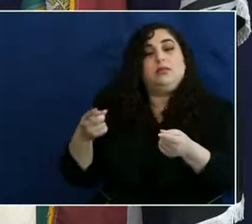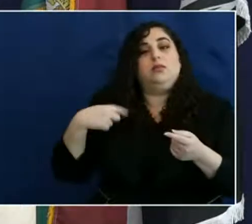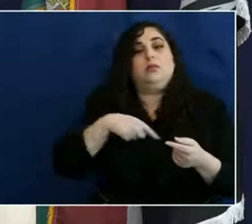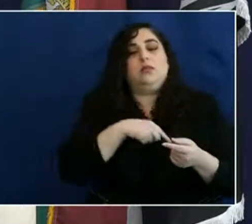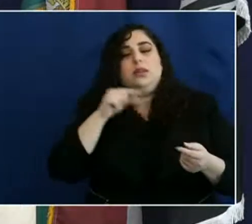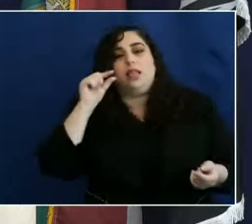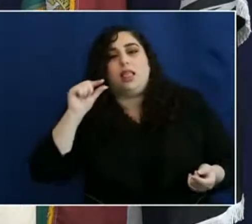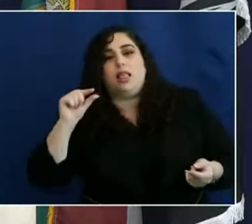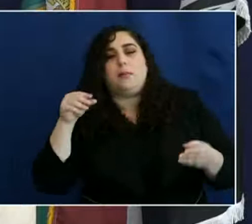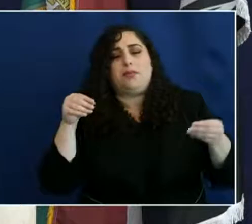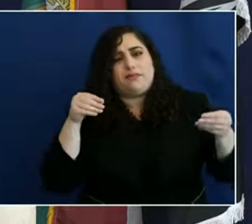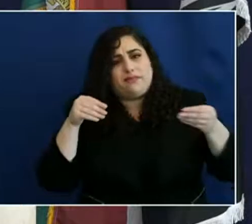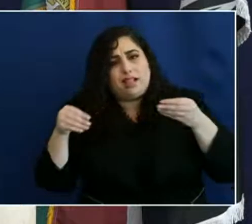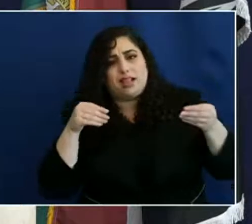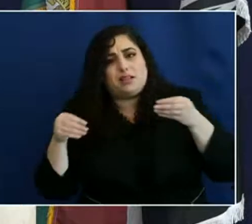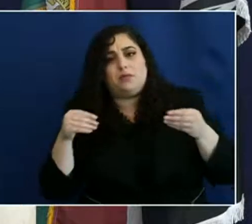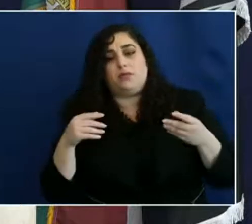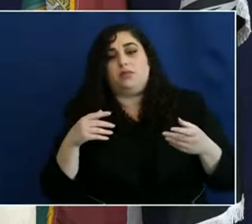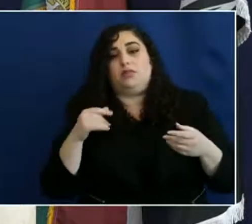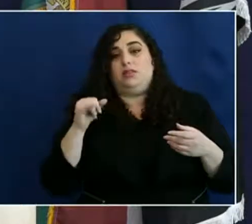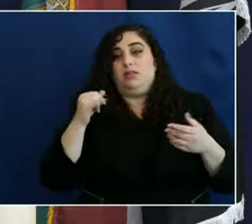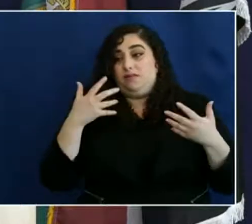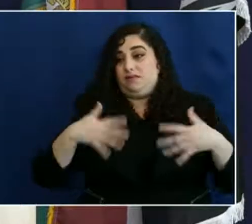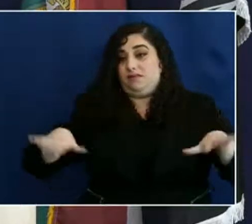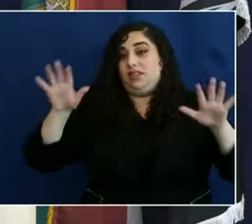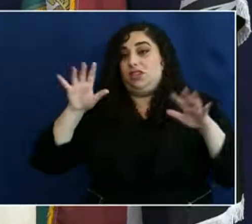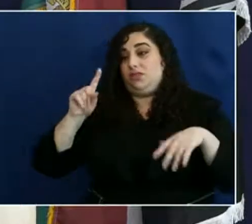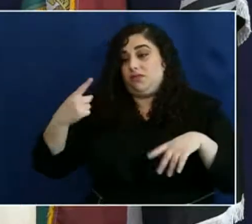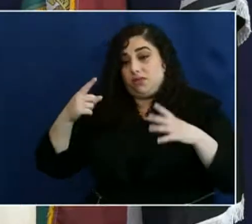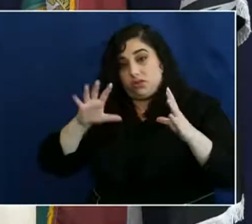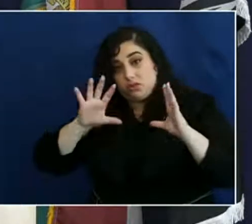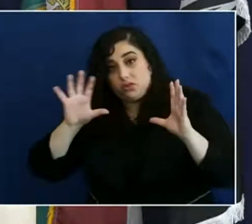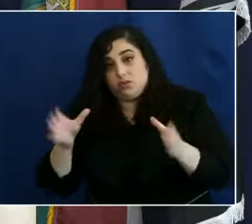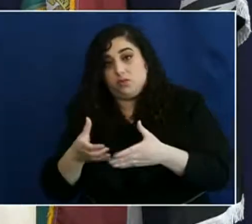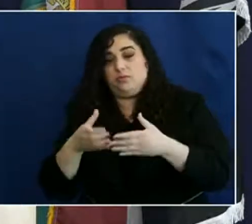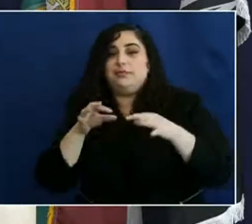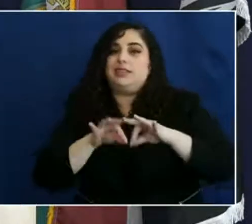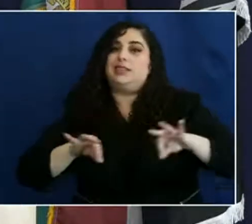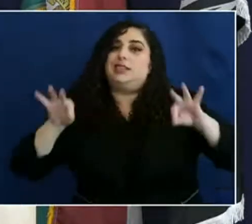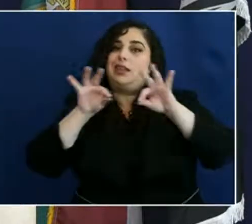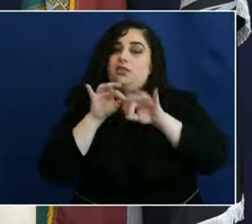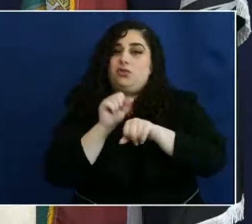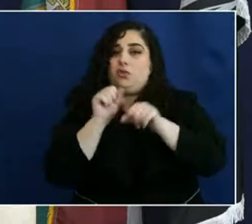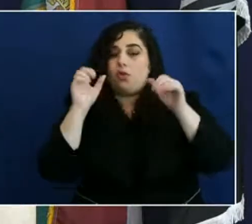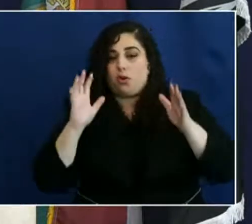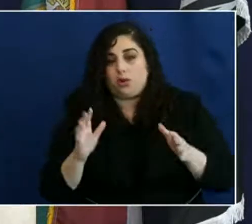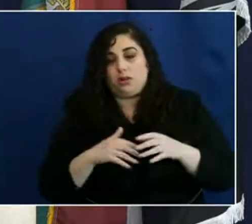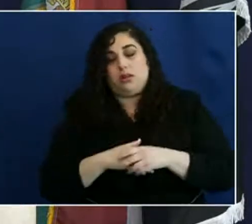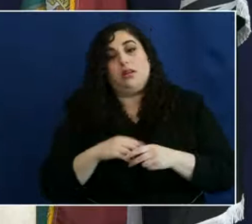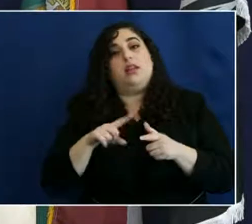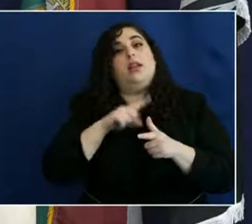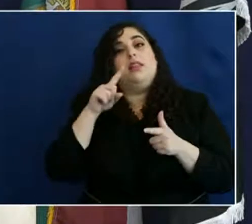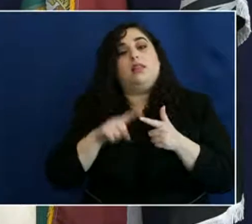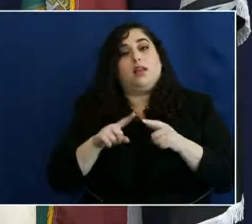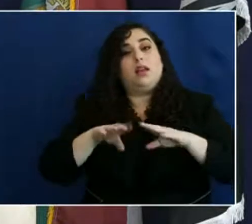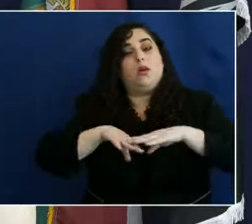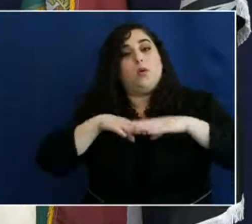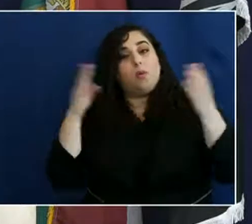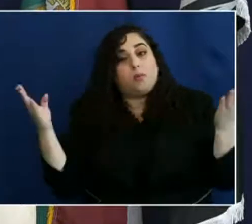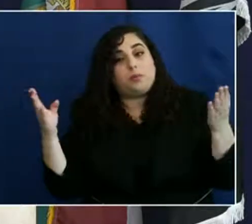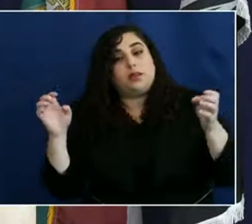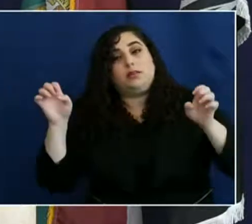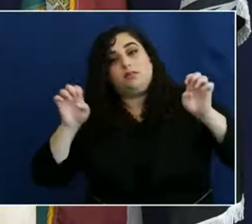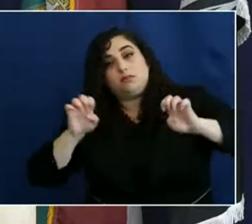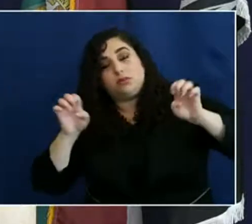before we did that first group of essential workers. And once we opened up that group, emergency responders, teachers, food,